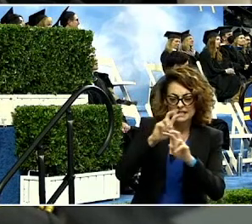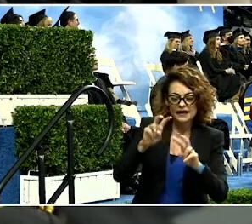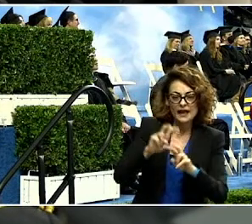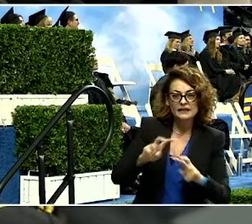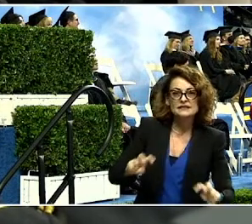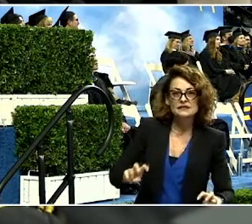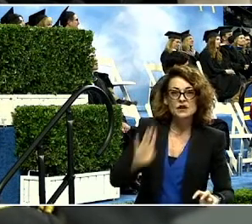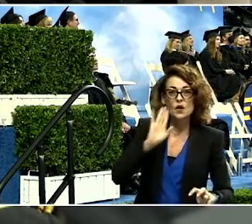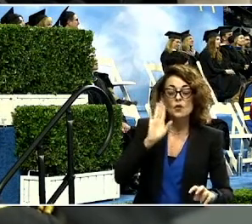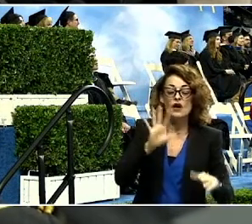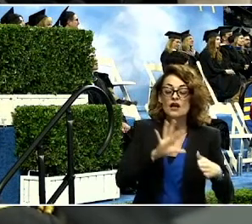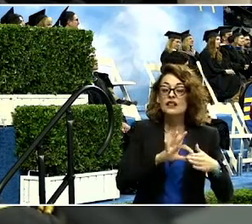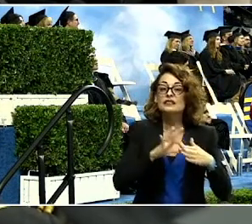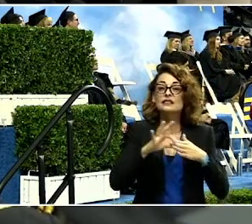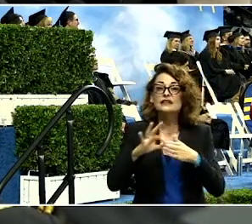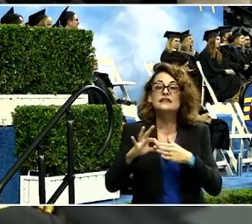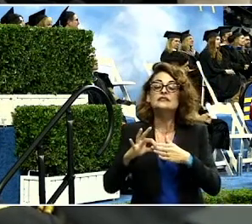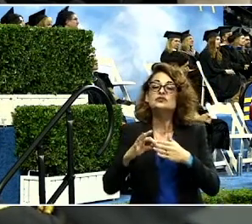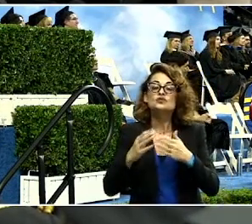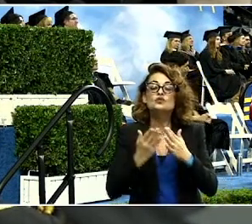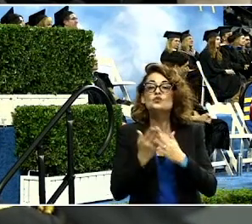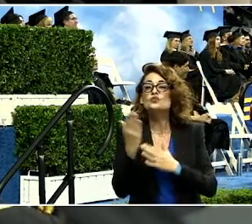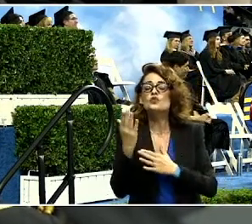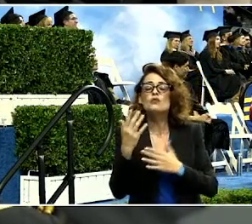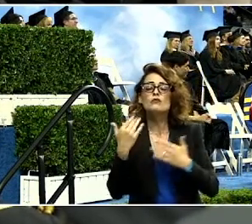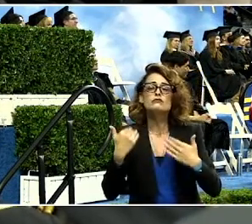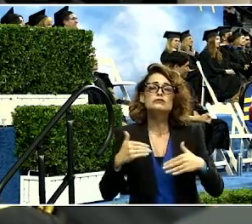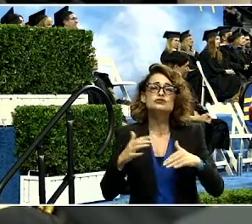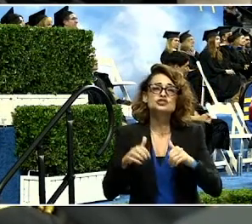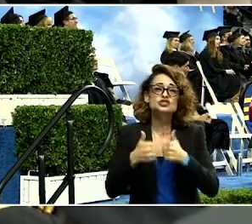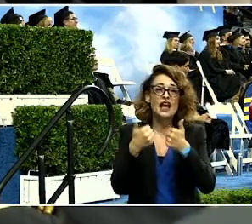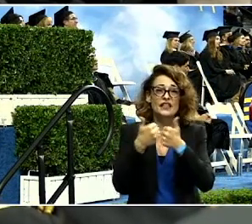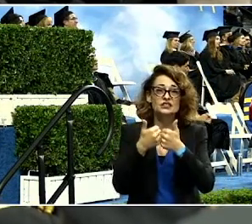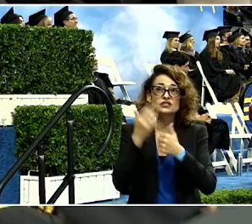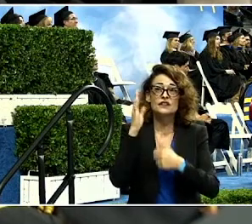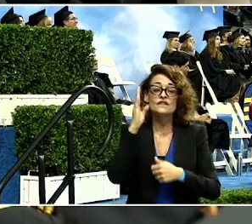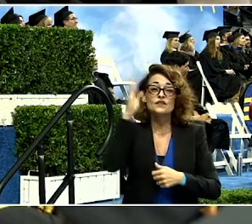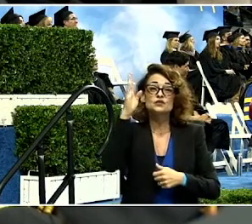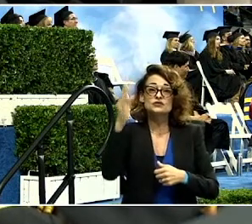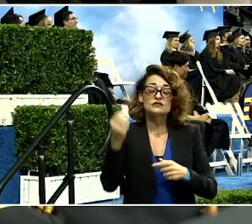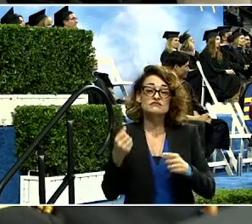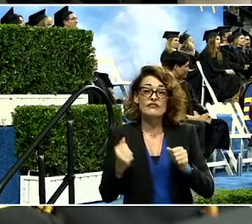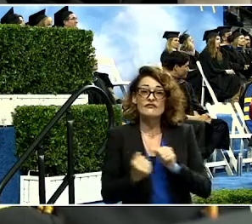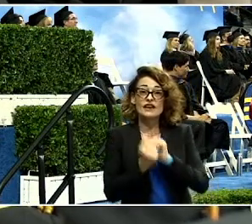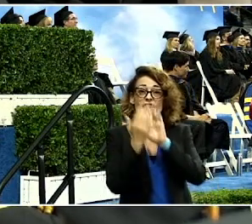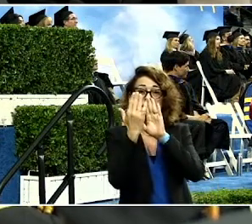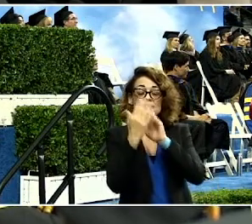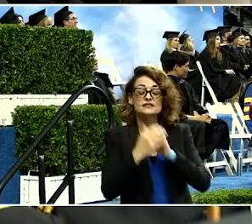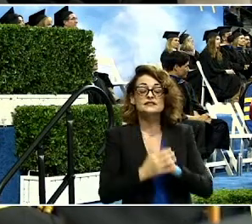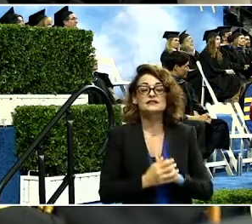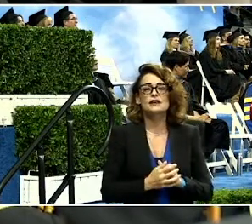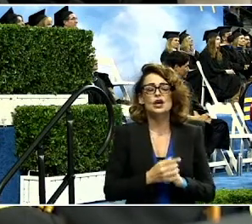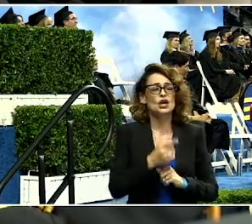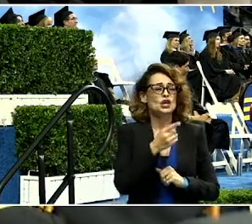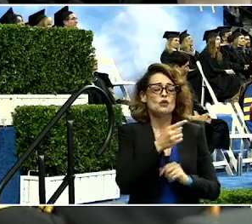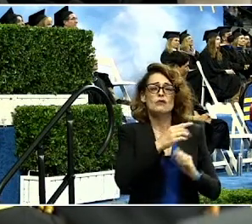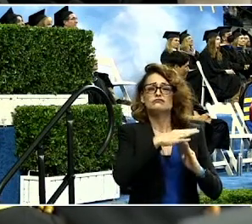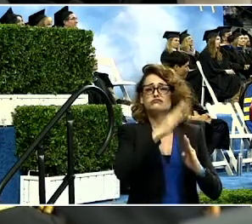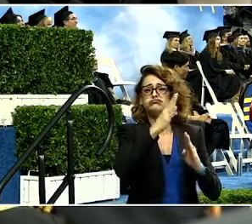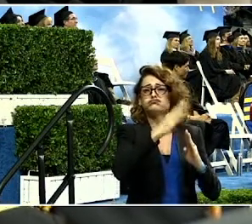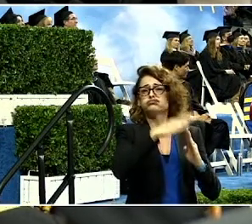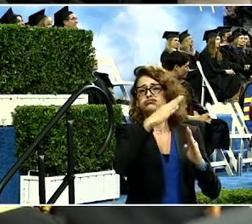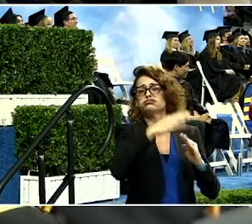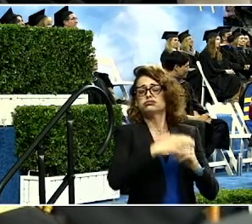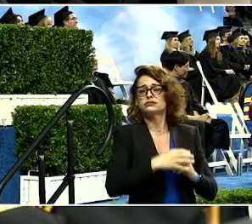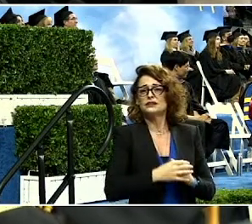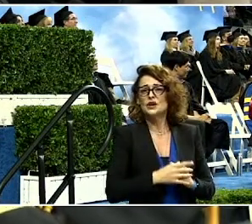equip you to overcome the most daunting intellectual challenges that will be thrown your way. You are the cream of the crop. You